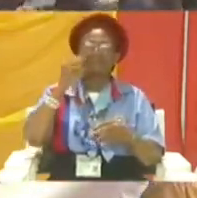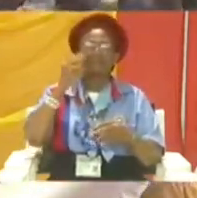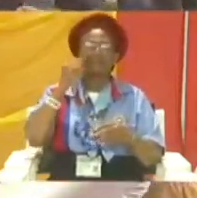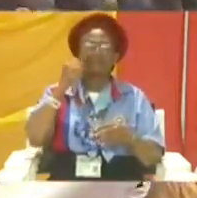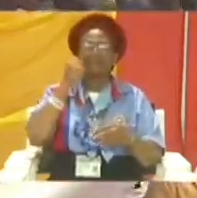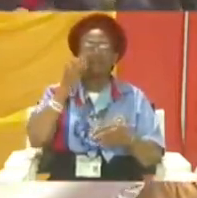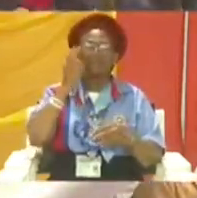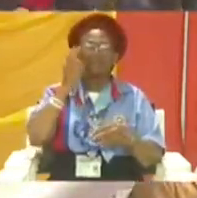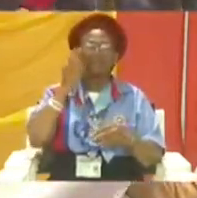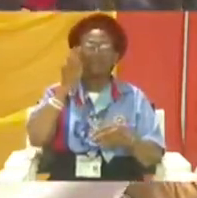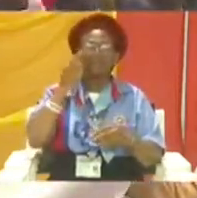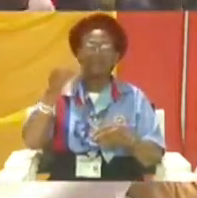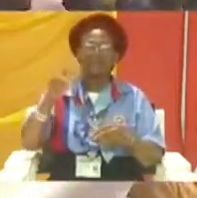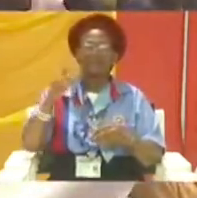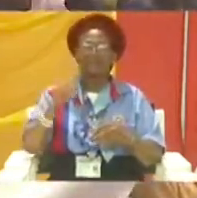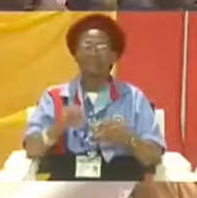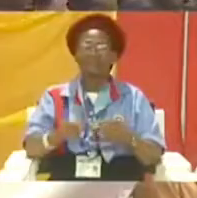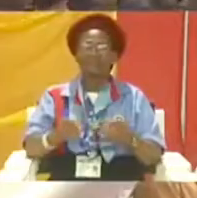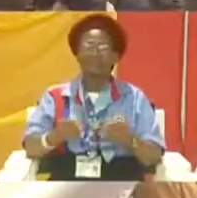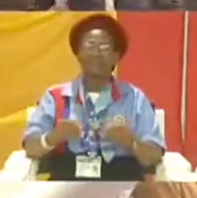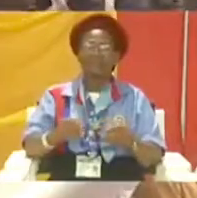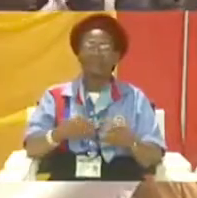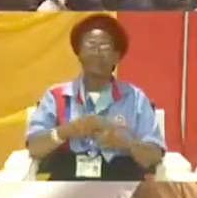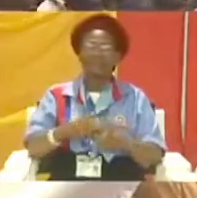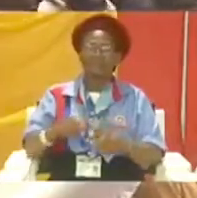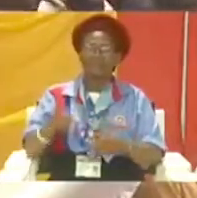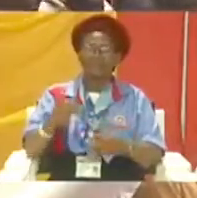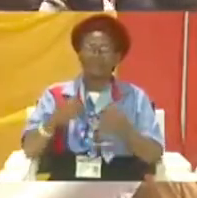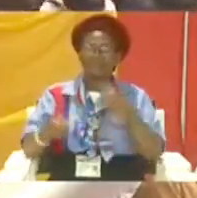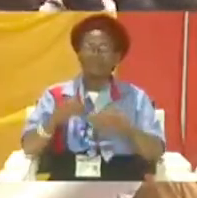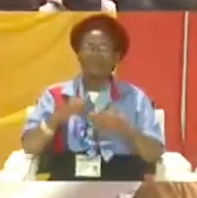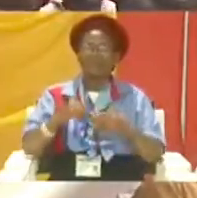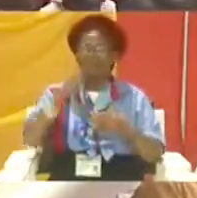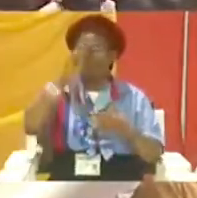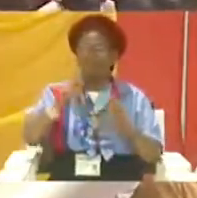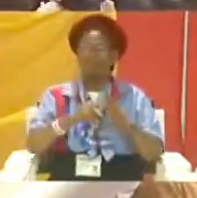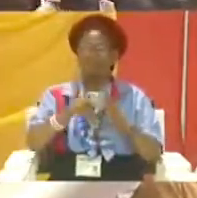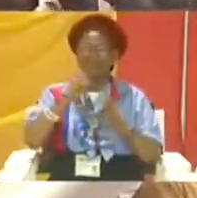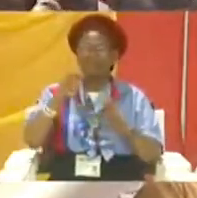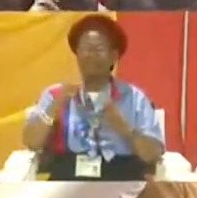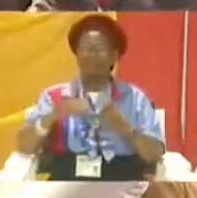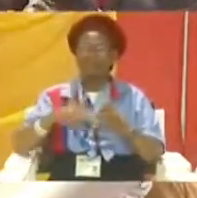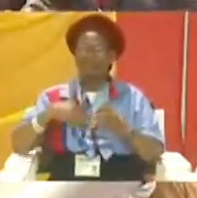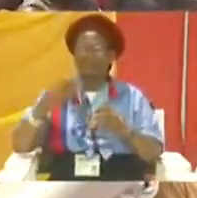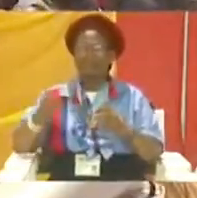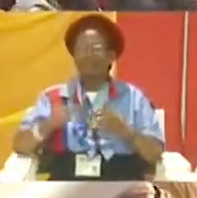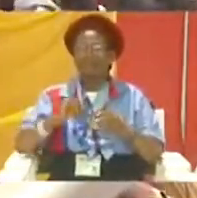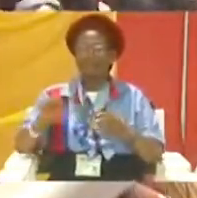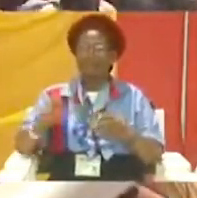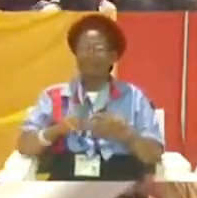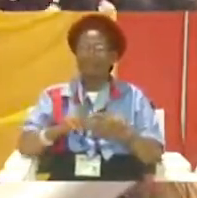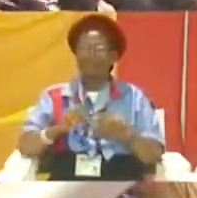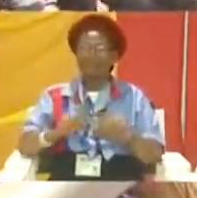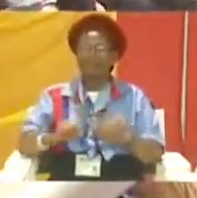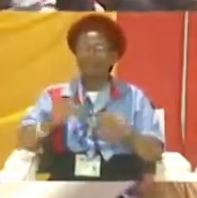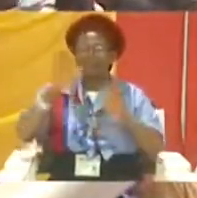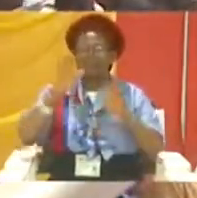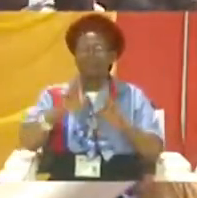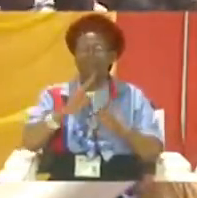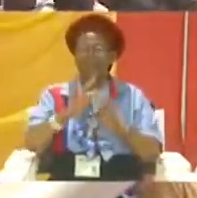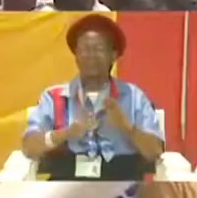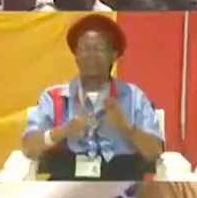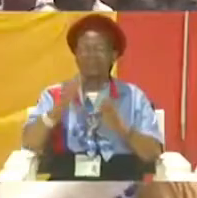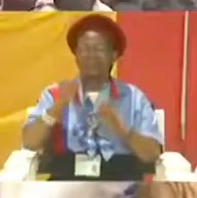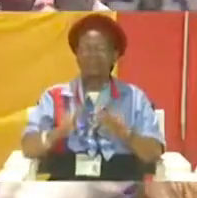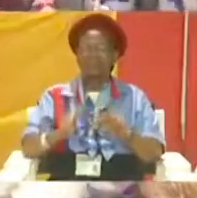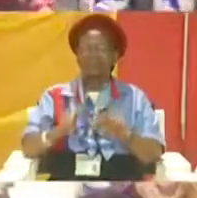na. You are coming willingly. Owa tokan tokan. To surrender absolutely to the God